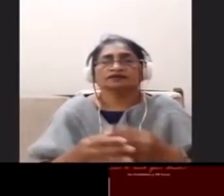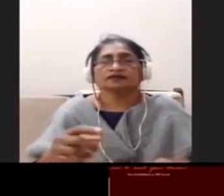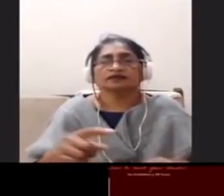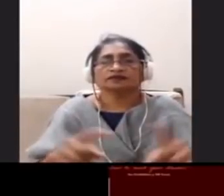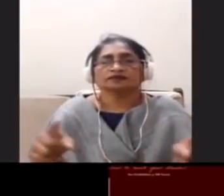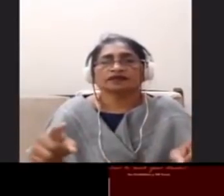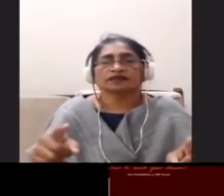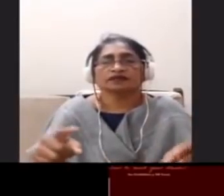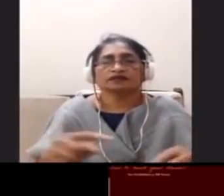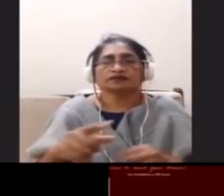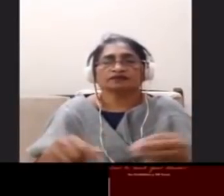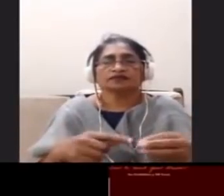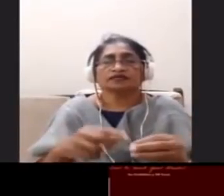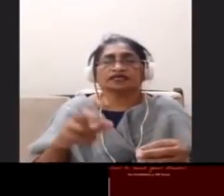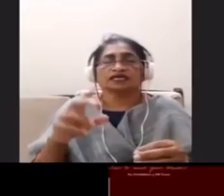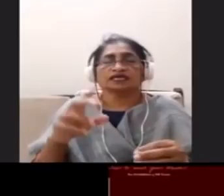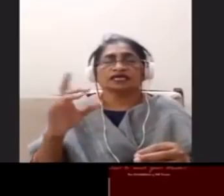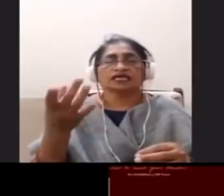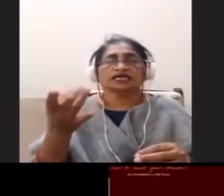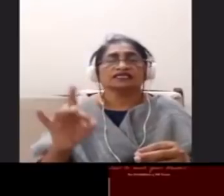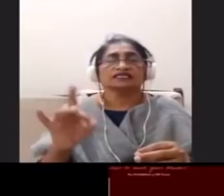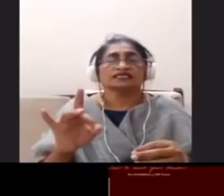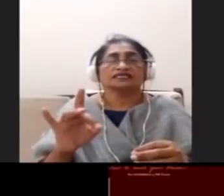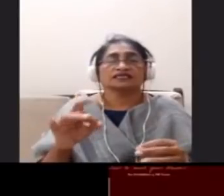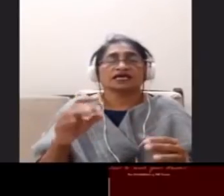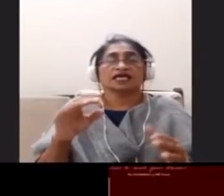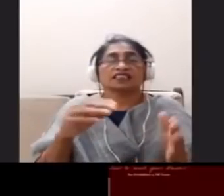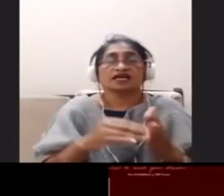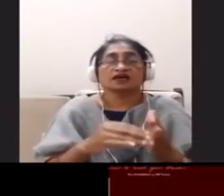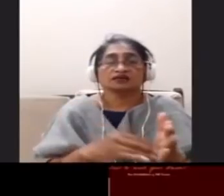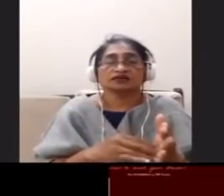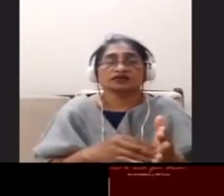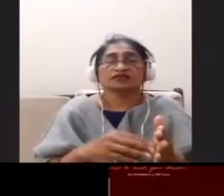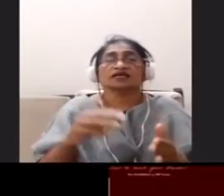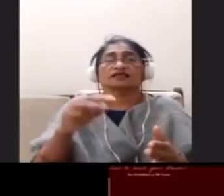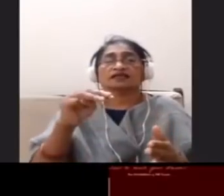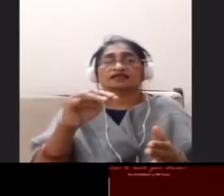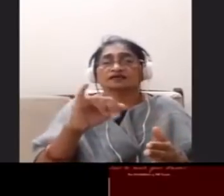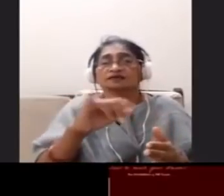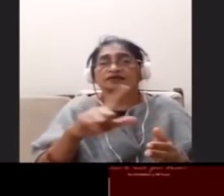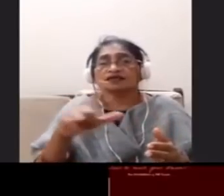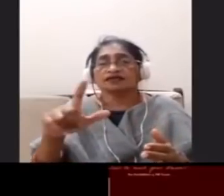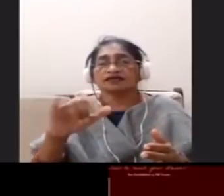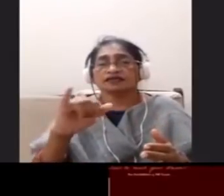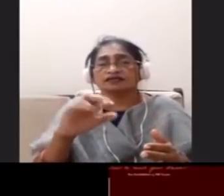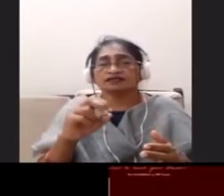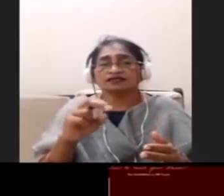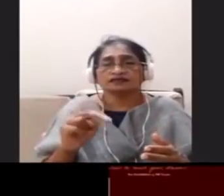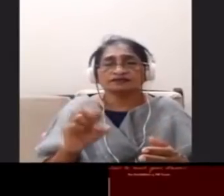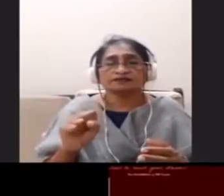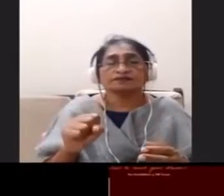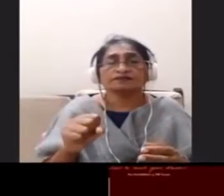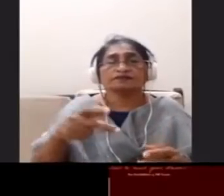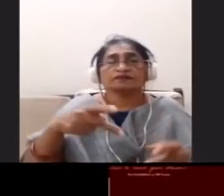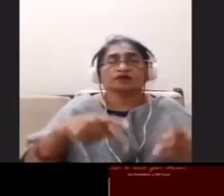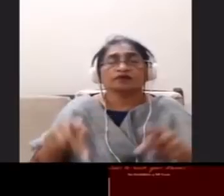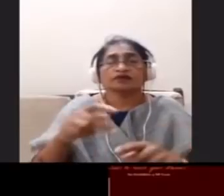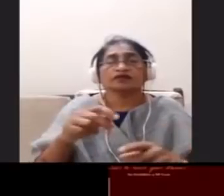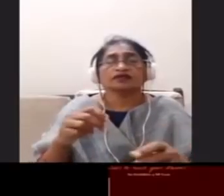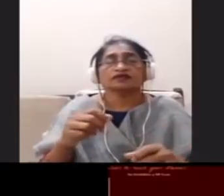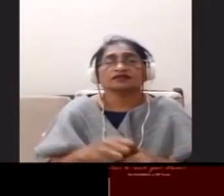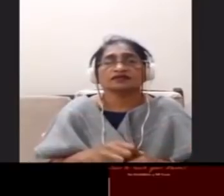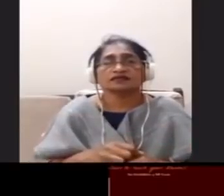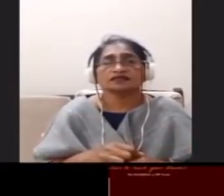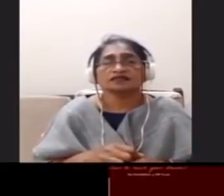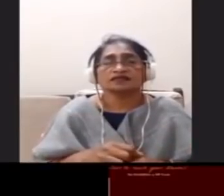about 918,000, but also 4.2 million, that is about 8.8% of the population. It seems to confirm, the